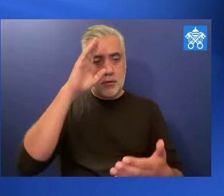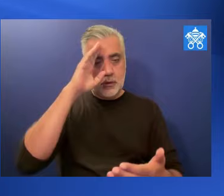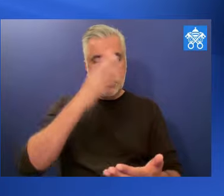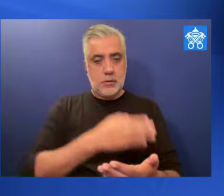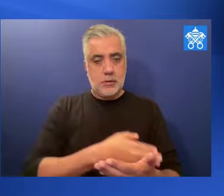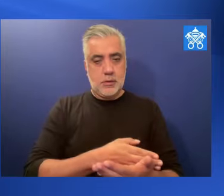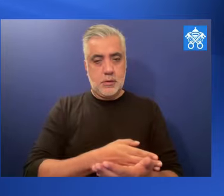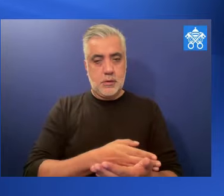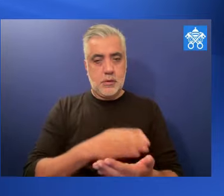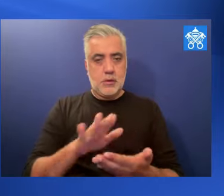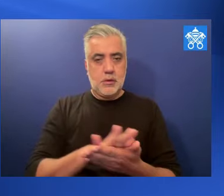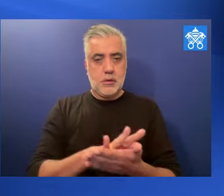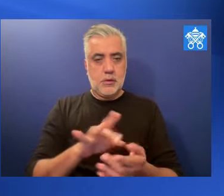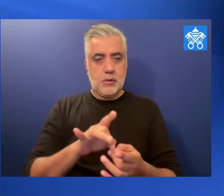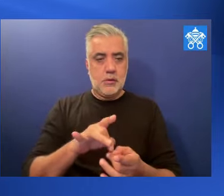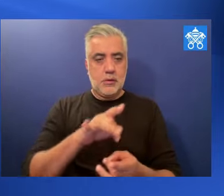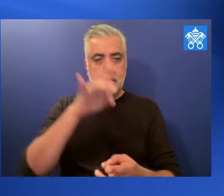Amen.